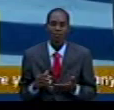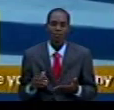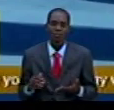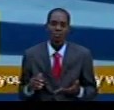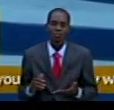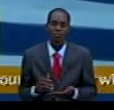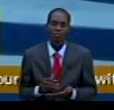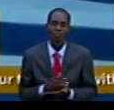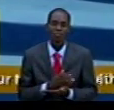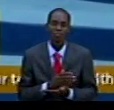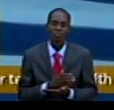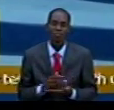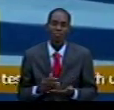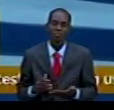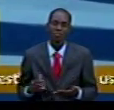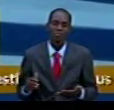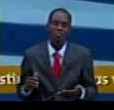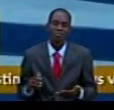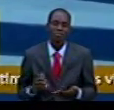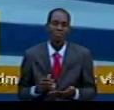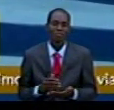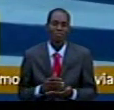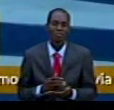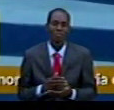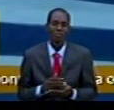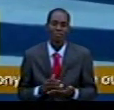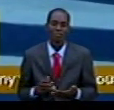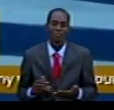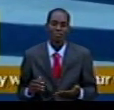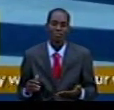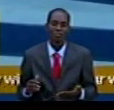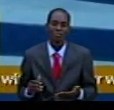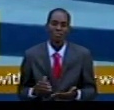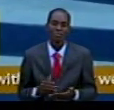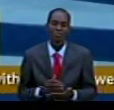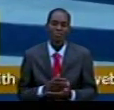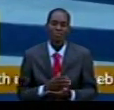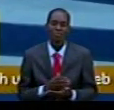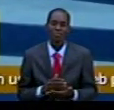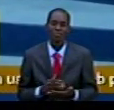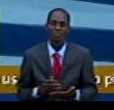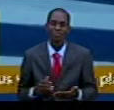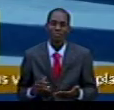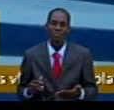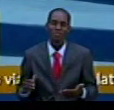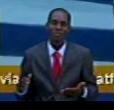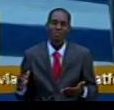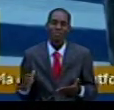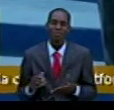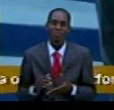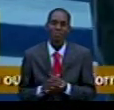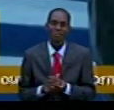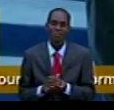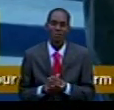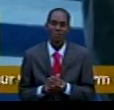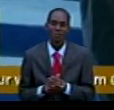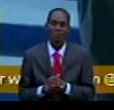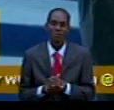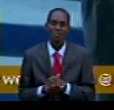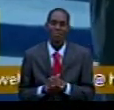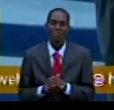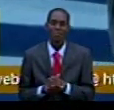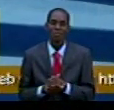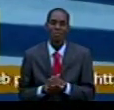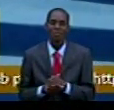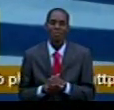Sugbanu ti mo ri gba won kan ri. Amen. Anika made fun testimony mo